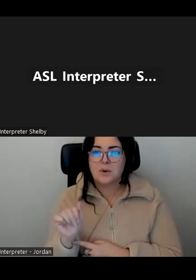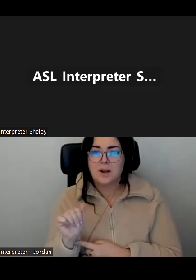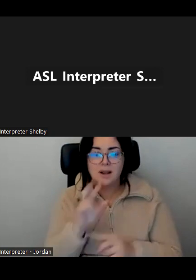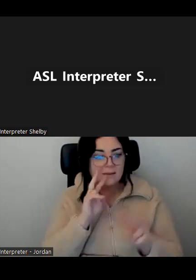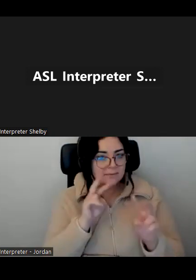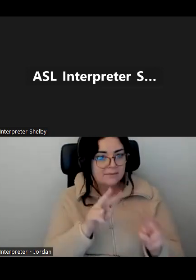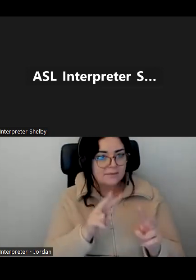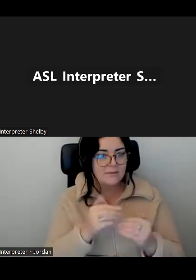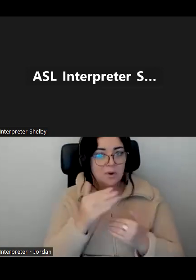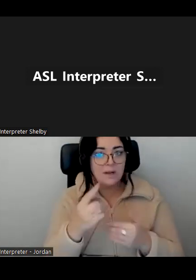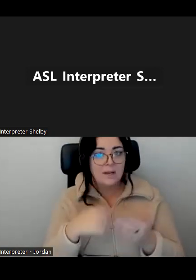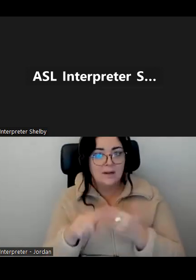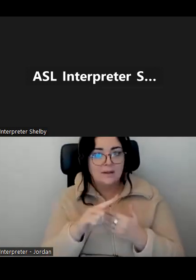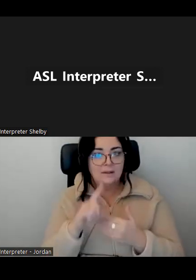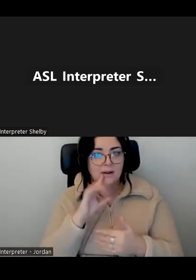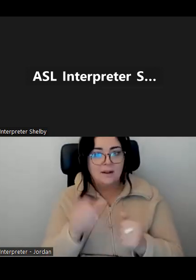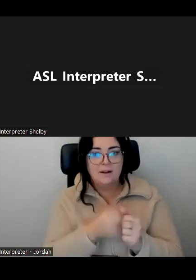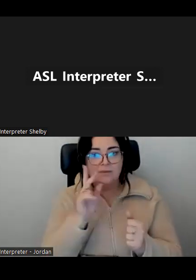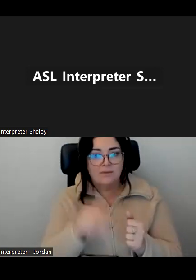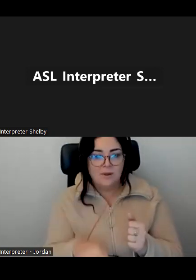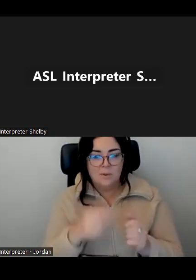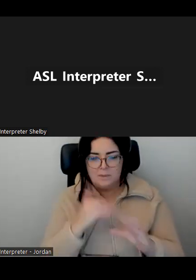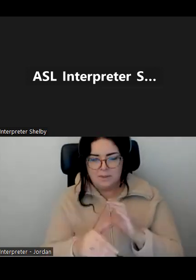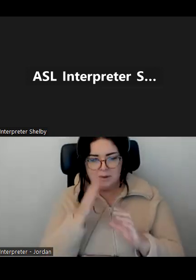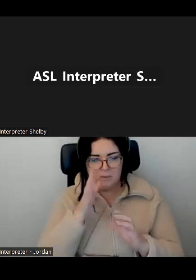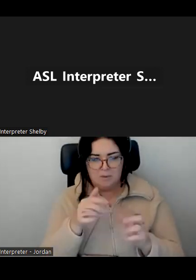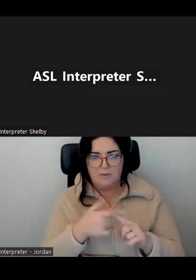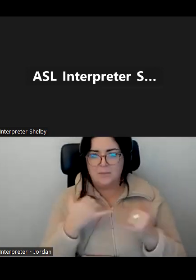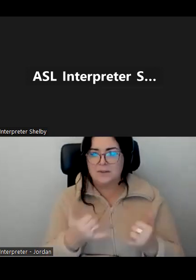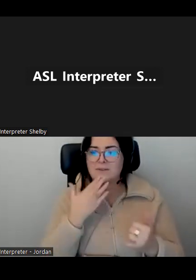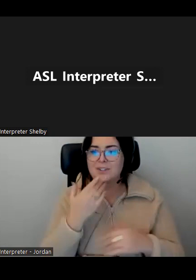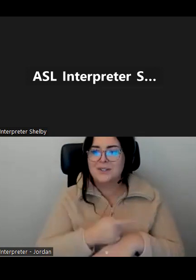for our session for next week and follow up emails from today's session. Have a